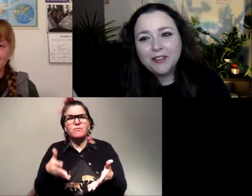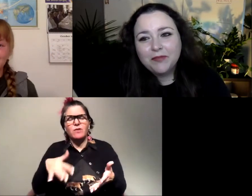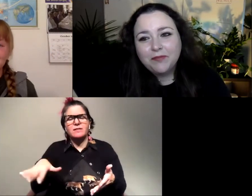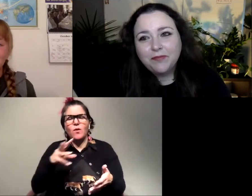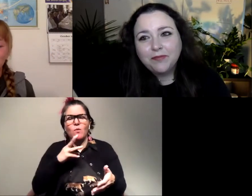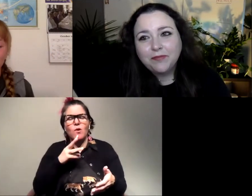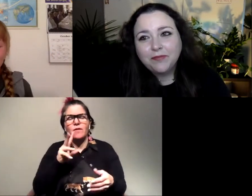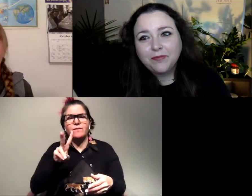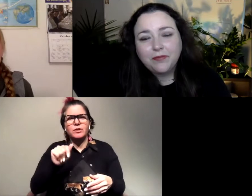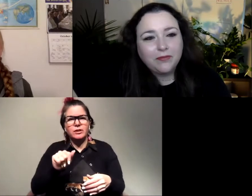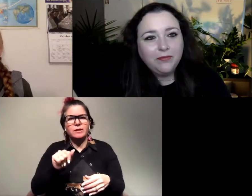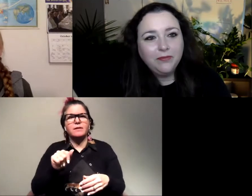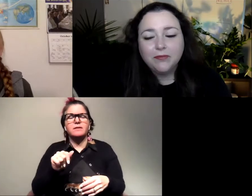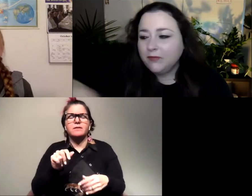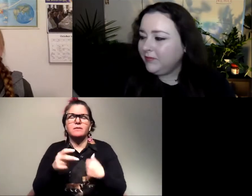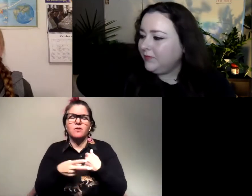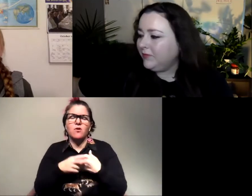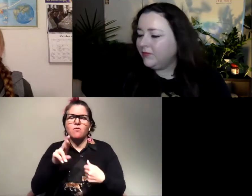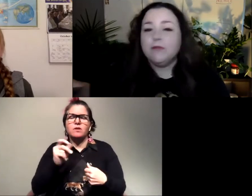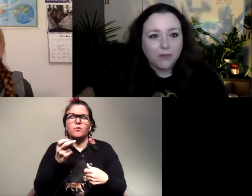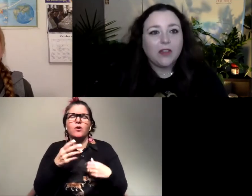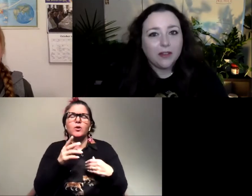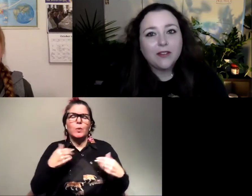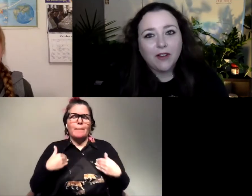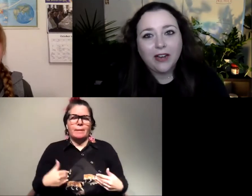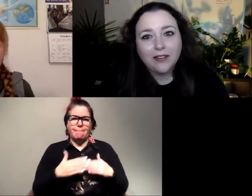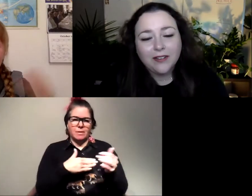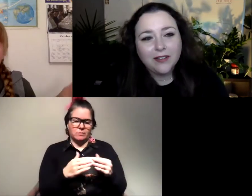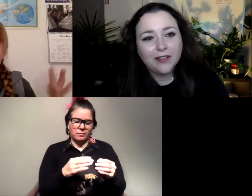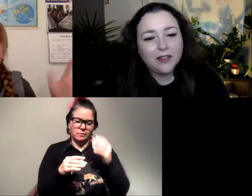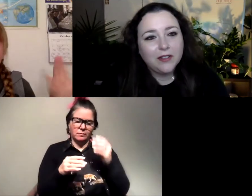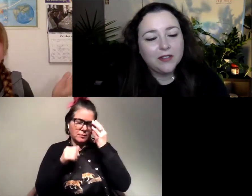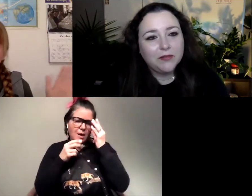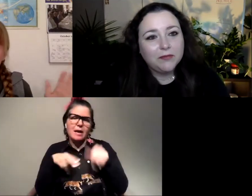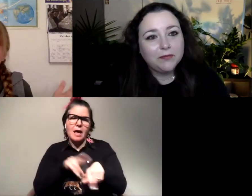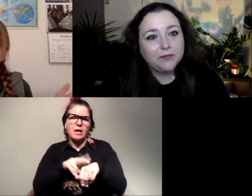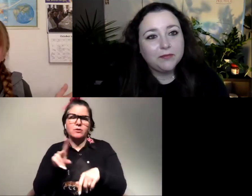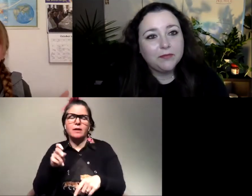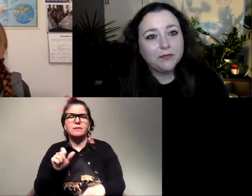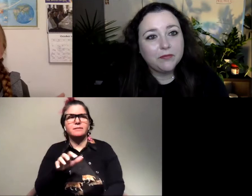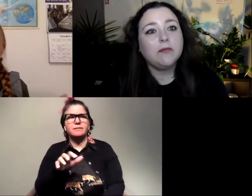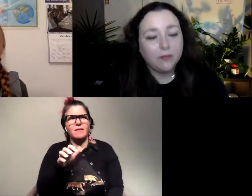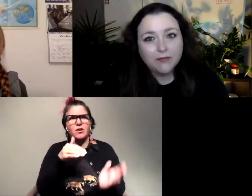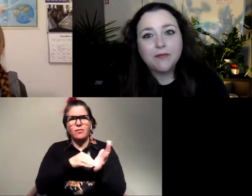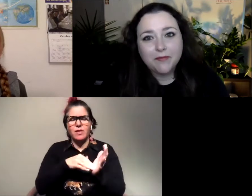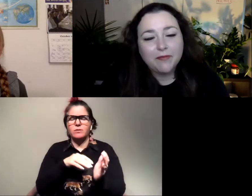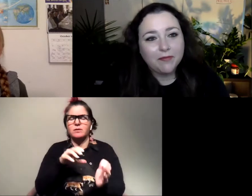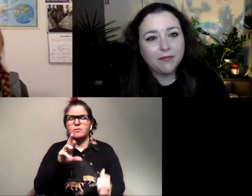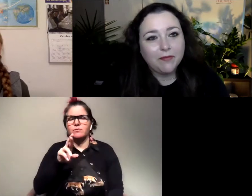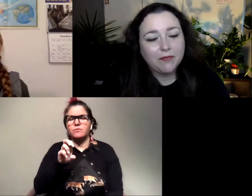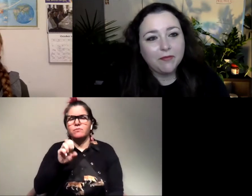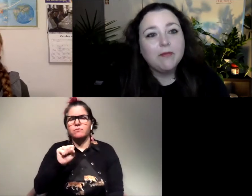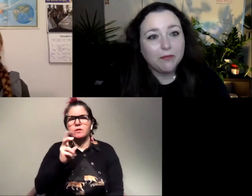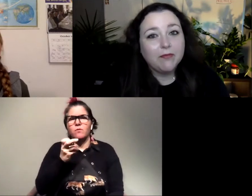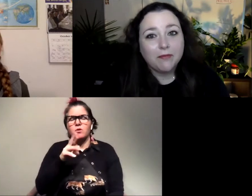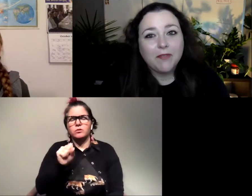water in Virginia are reservoirs, so they're built by humans. There are about 500,000 reservoirs